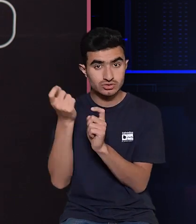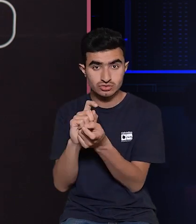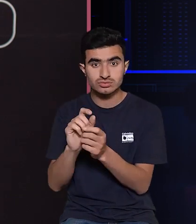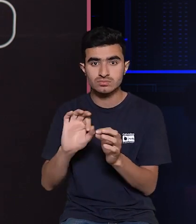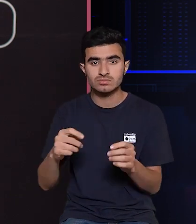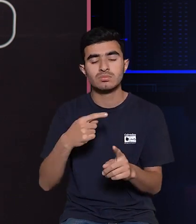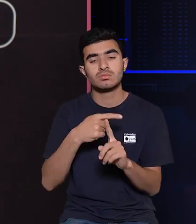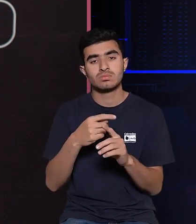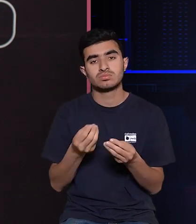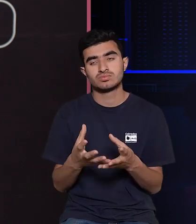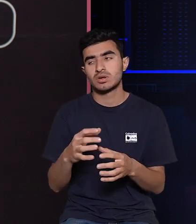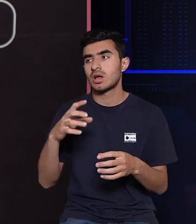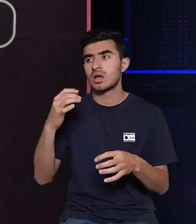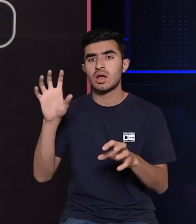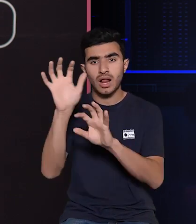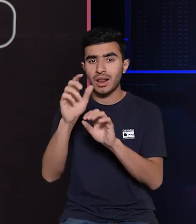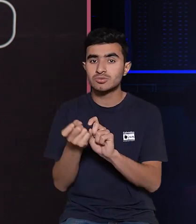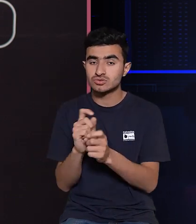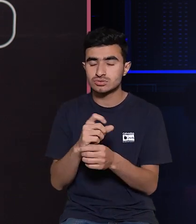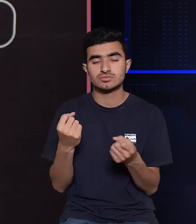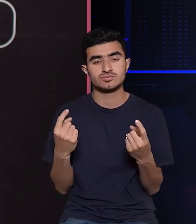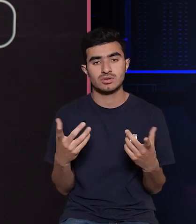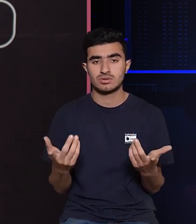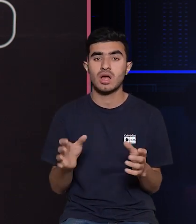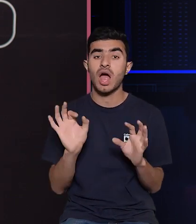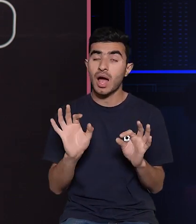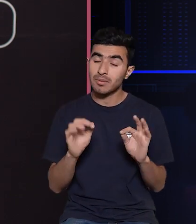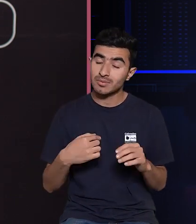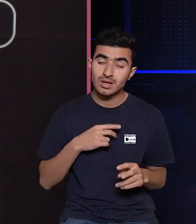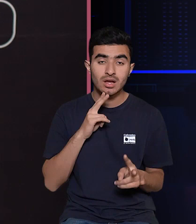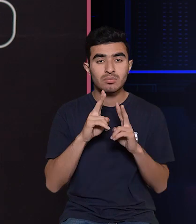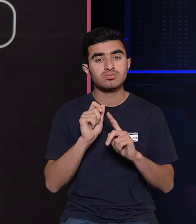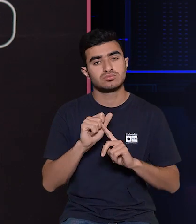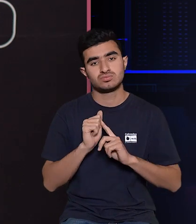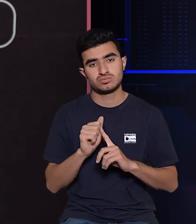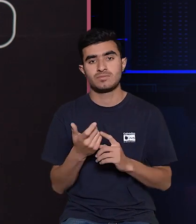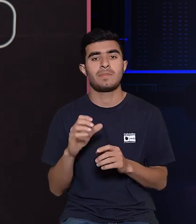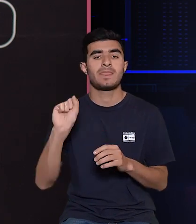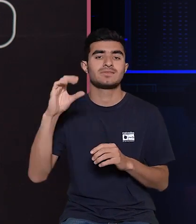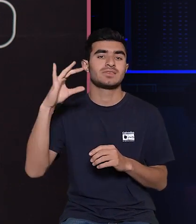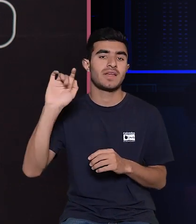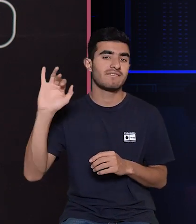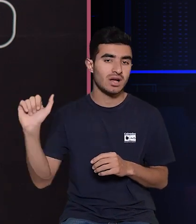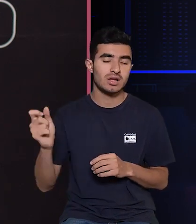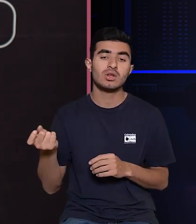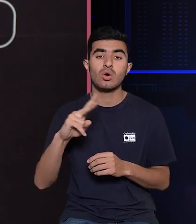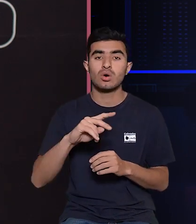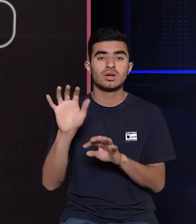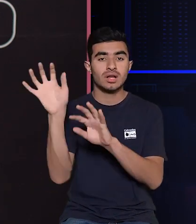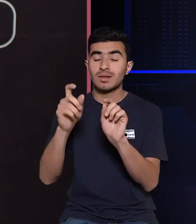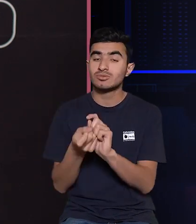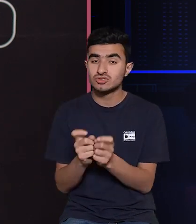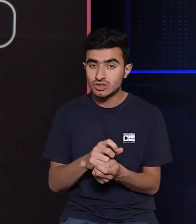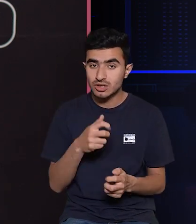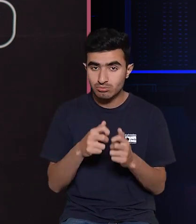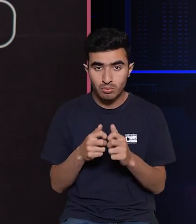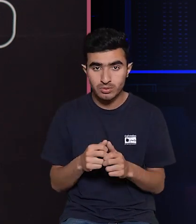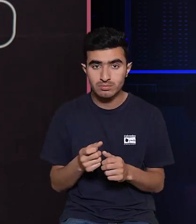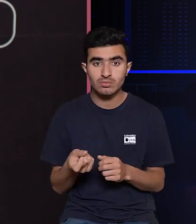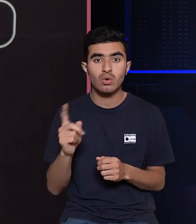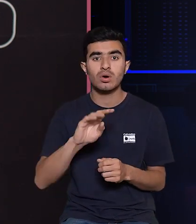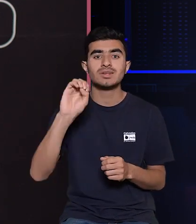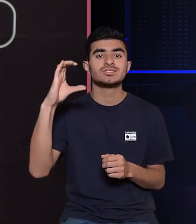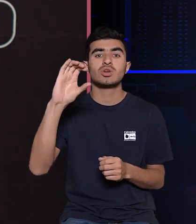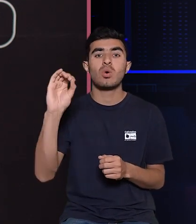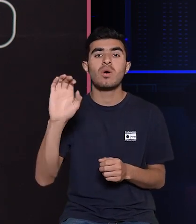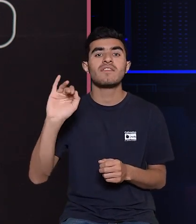is a conversation that is happening in various colleges, campuses, and institutions in Pakistan. So that is how I do always want to talk